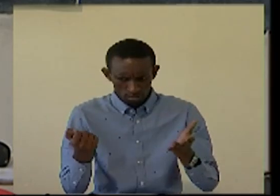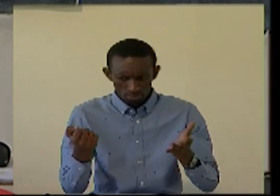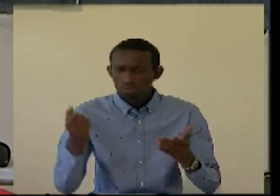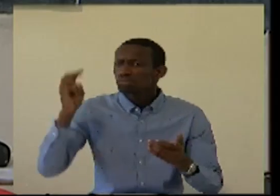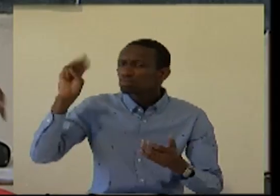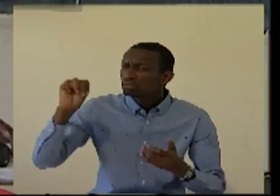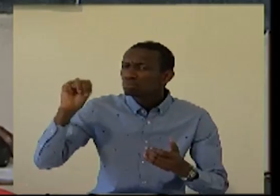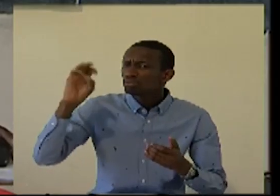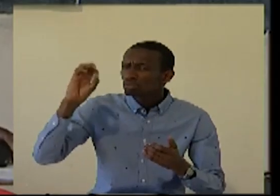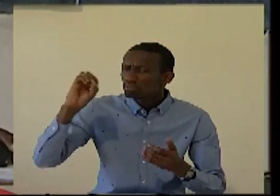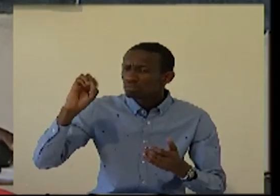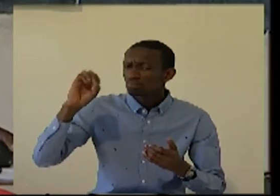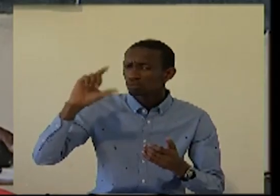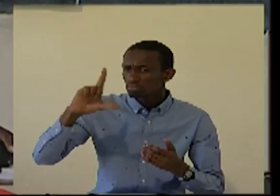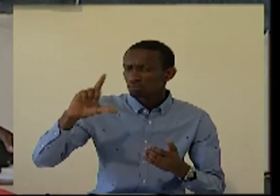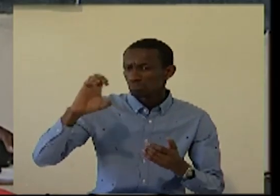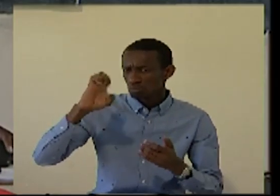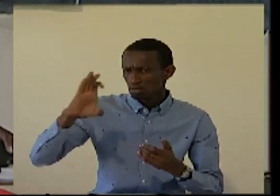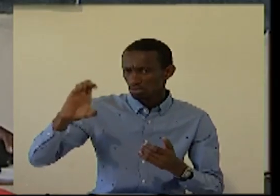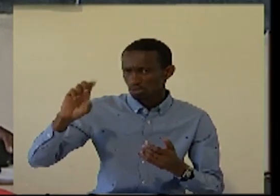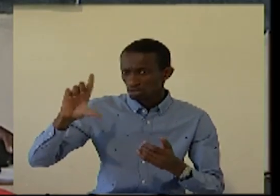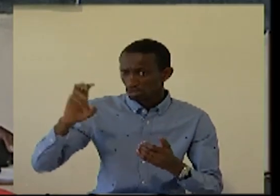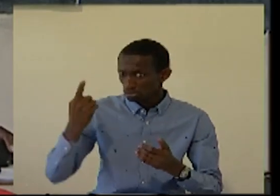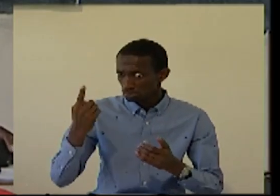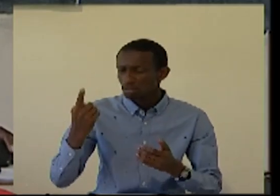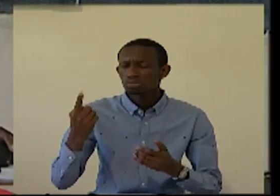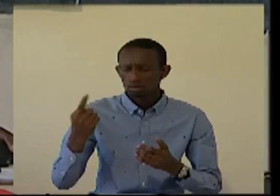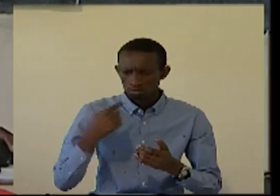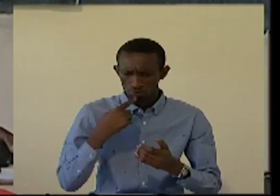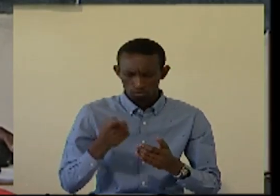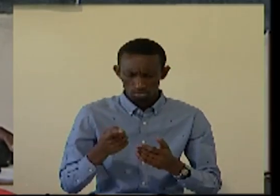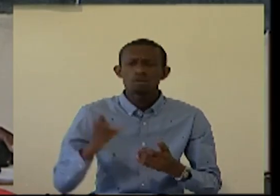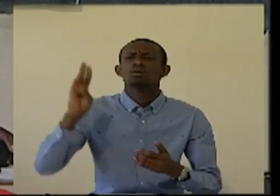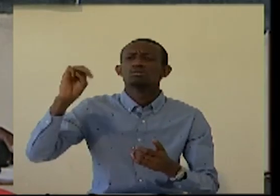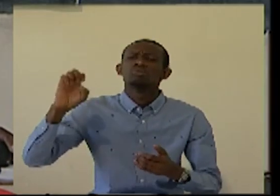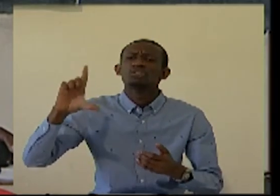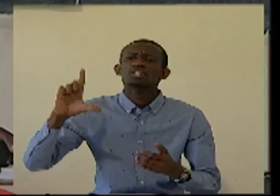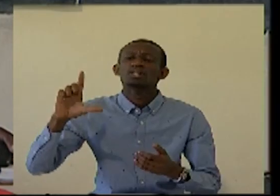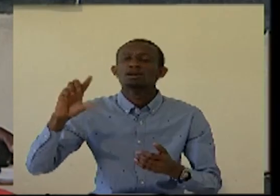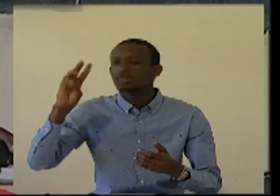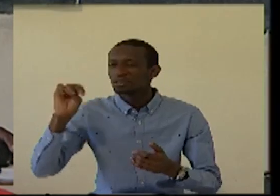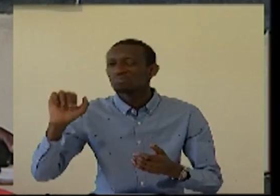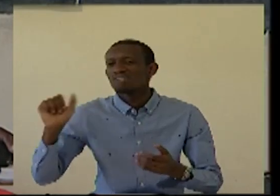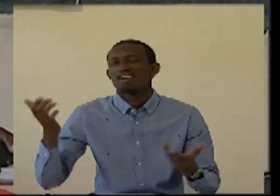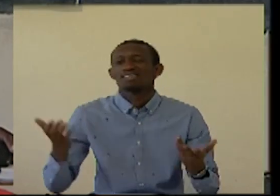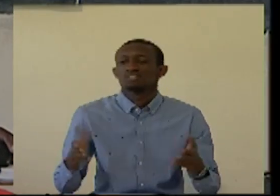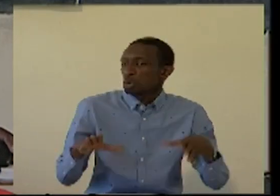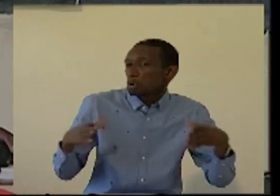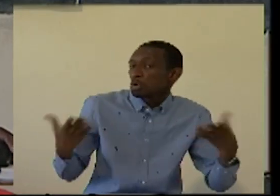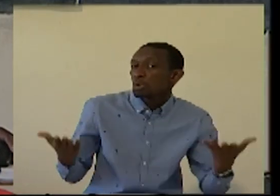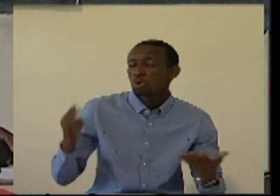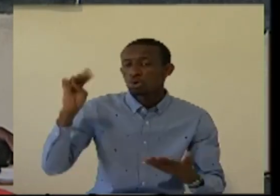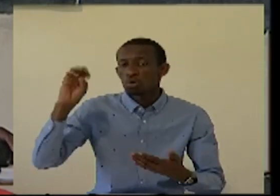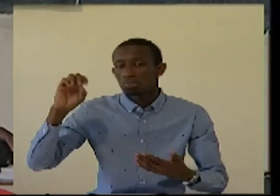mole of molecules, you can determine the molecular mass or the molar mass of that